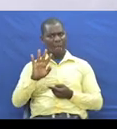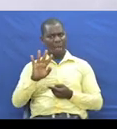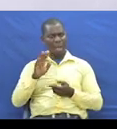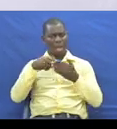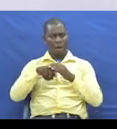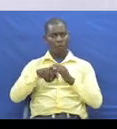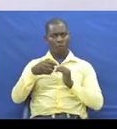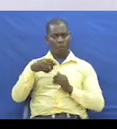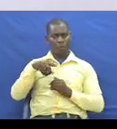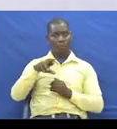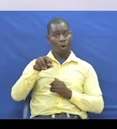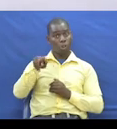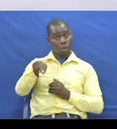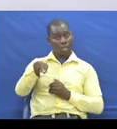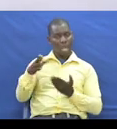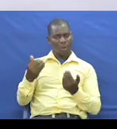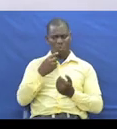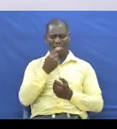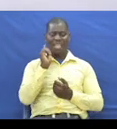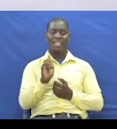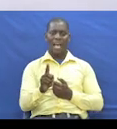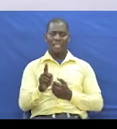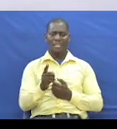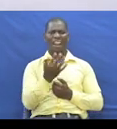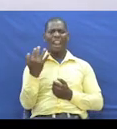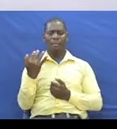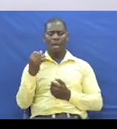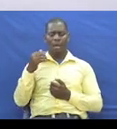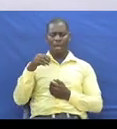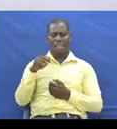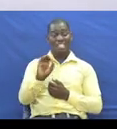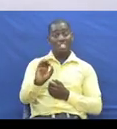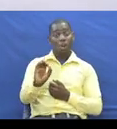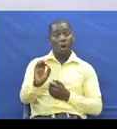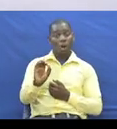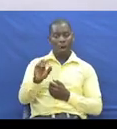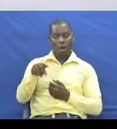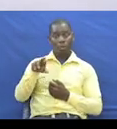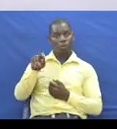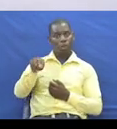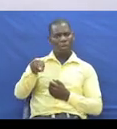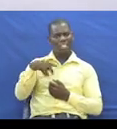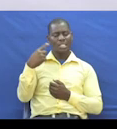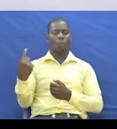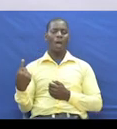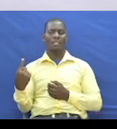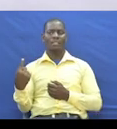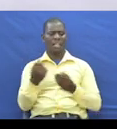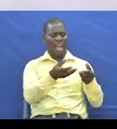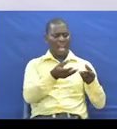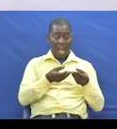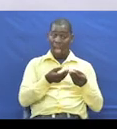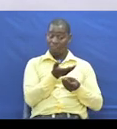number of proton and the number of neutron that we are having here, you can say that here the number of neutron is 0 and the number of proton is